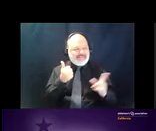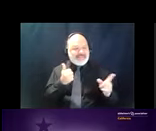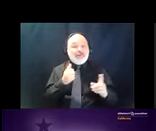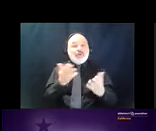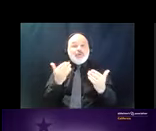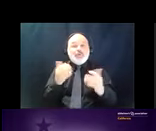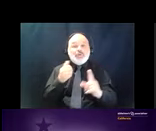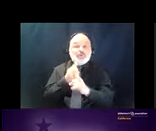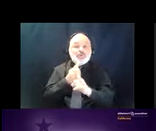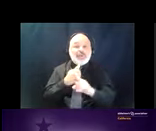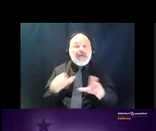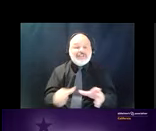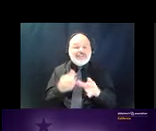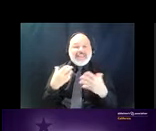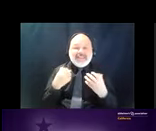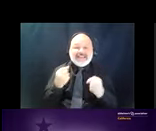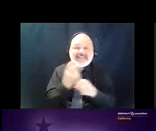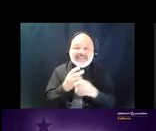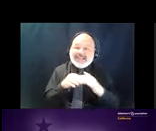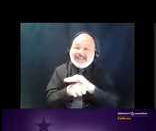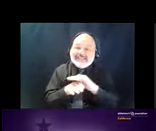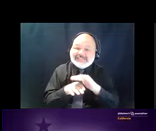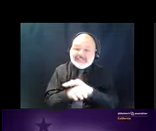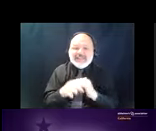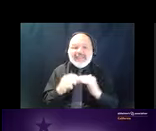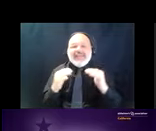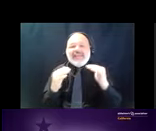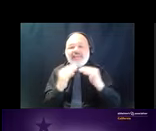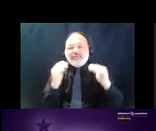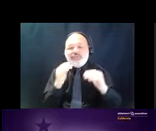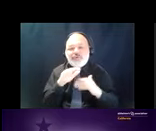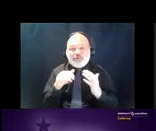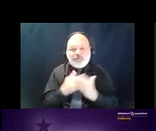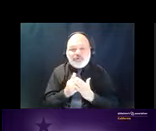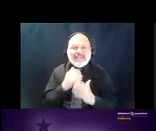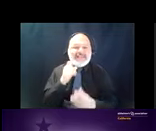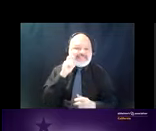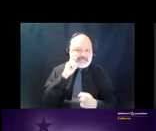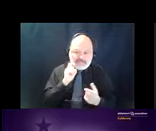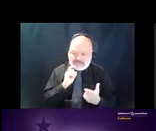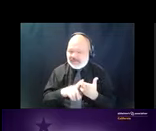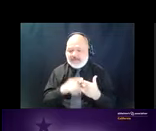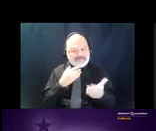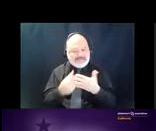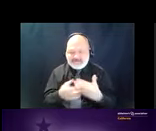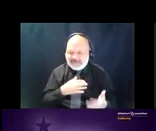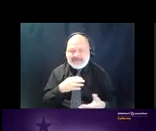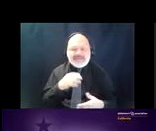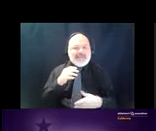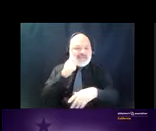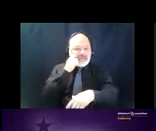to ensure that healthcare is accessible and equity for all, regardless of gender, race, ethnicity,